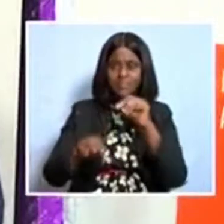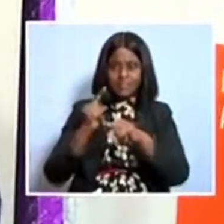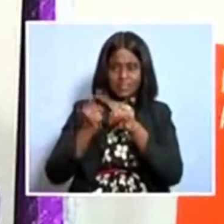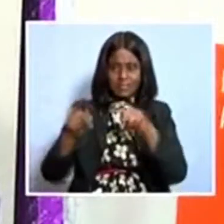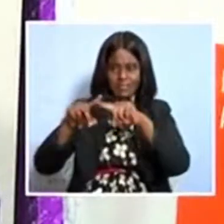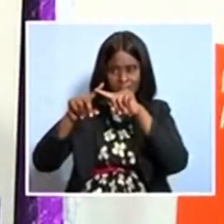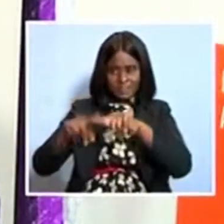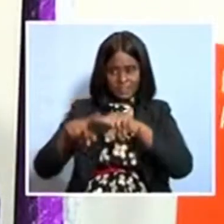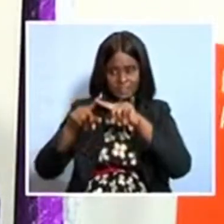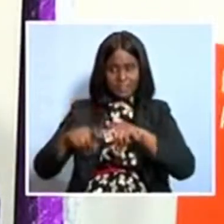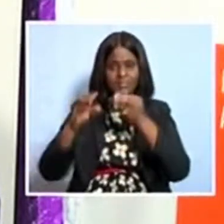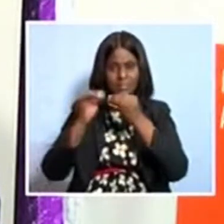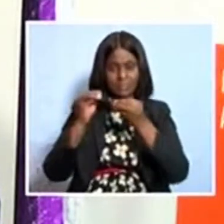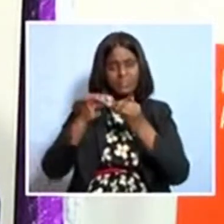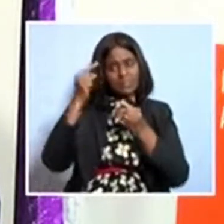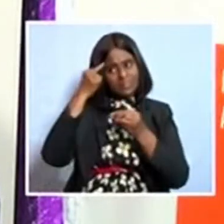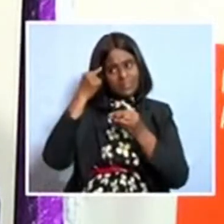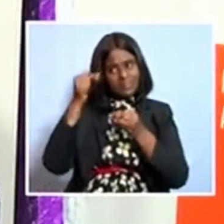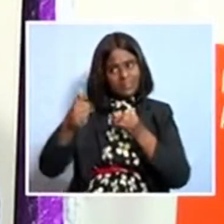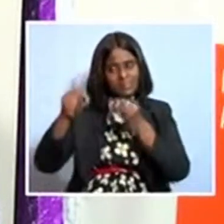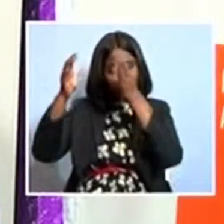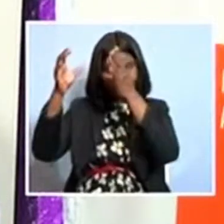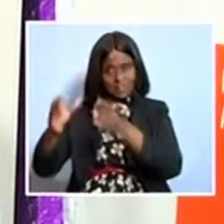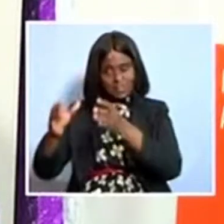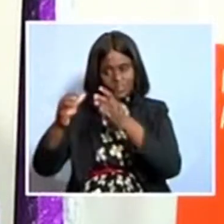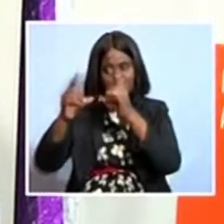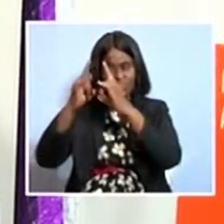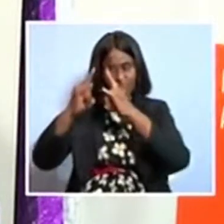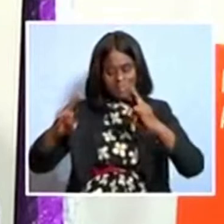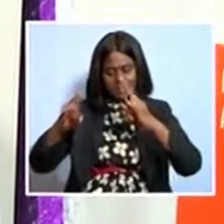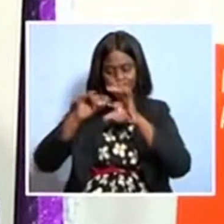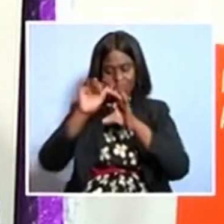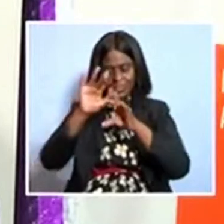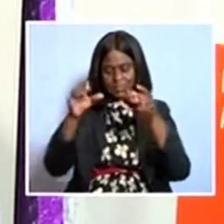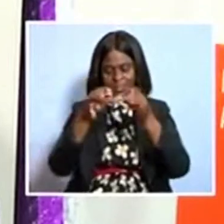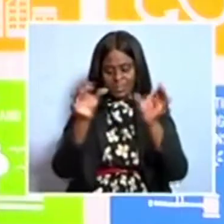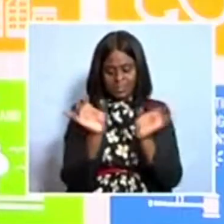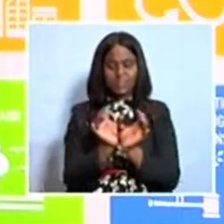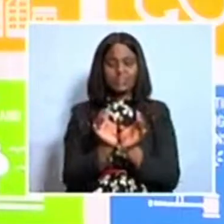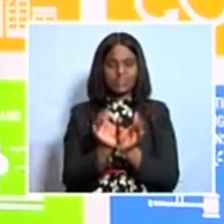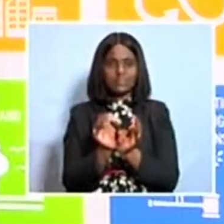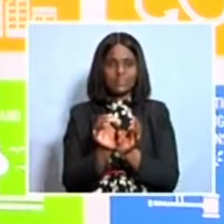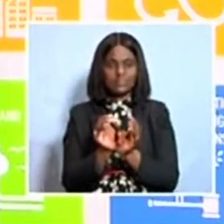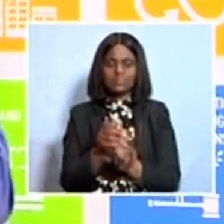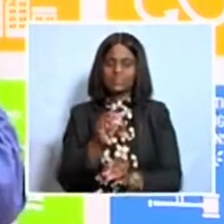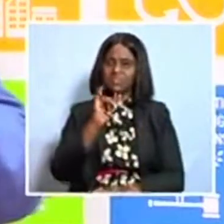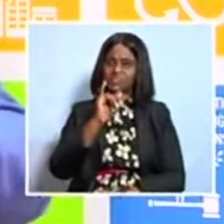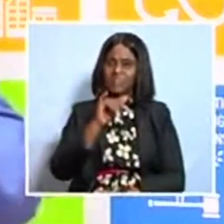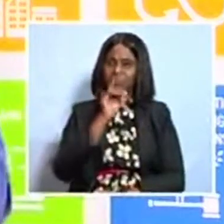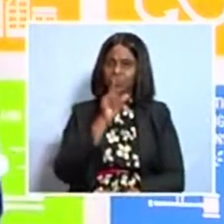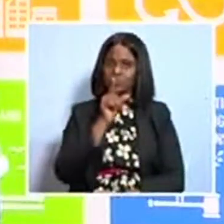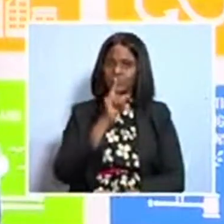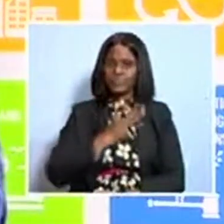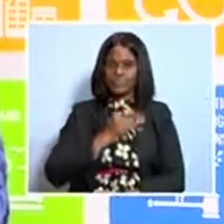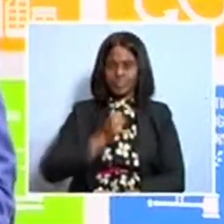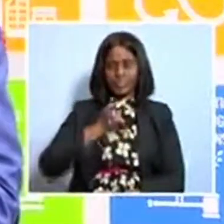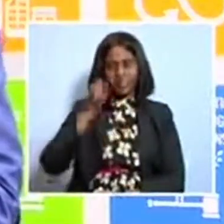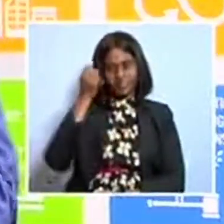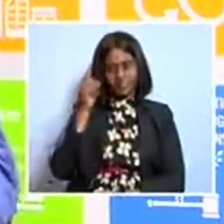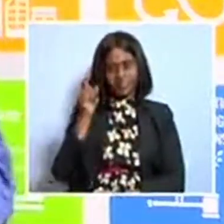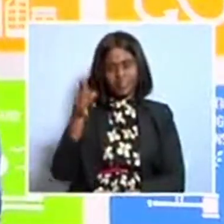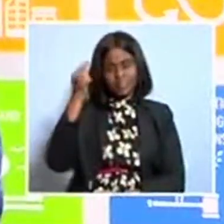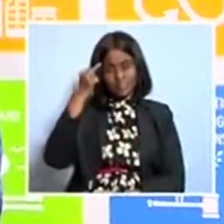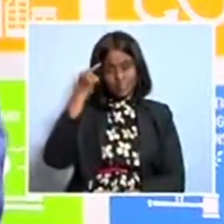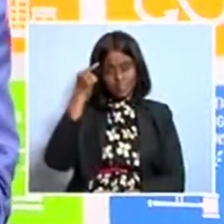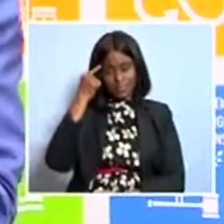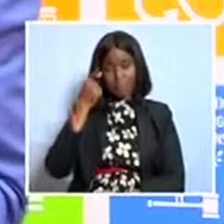on government to erect towers in your constituency? Yeah, exactly. I understand my government, I